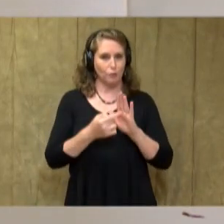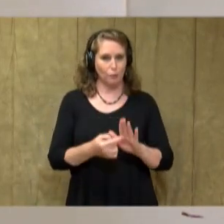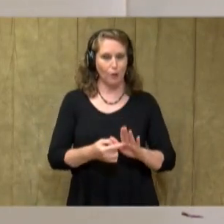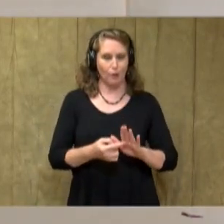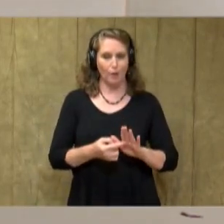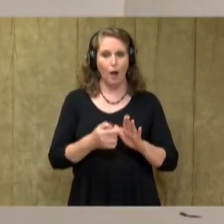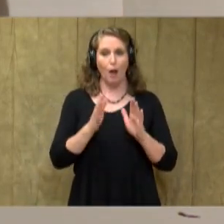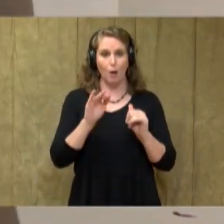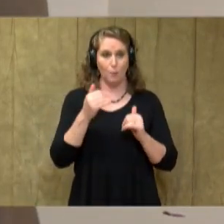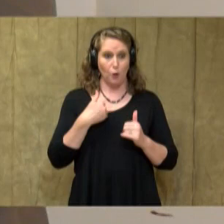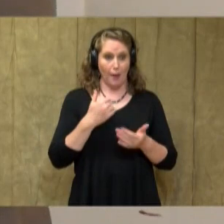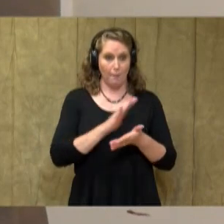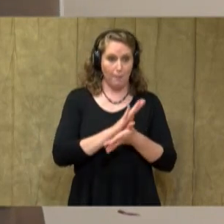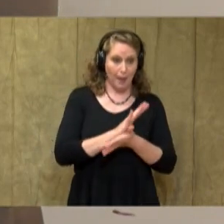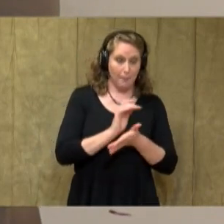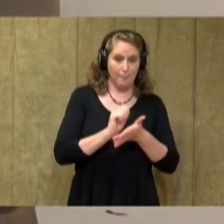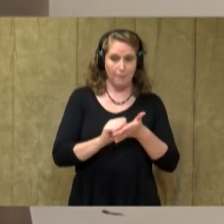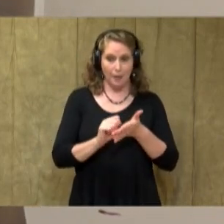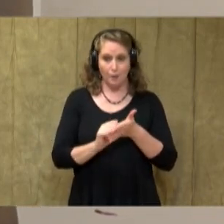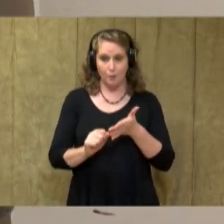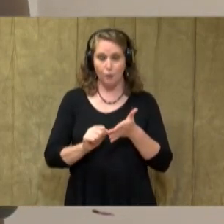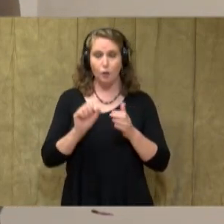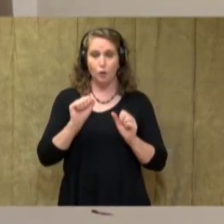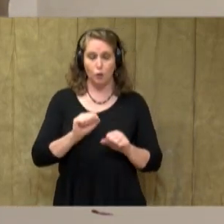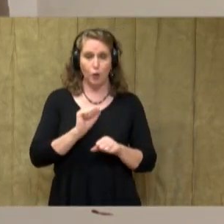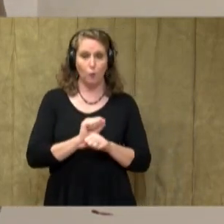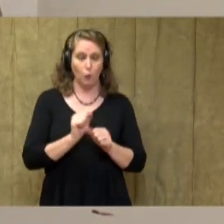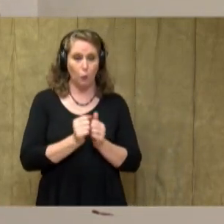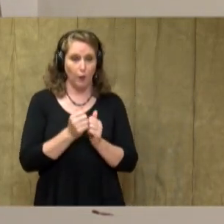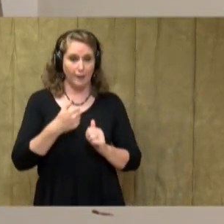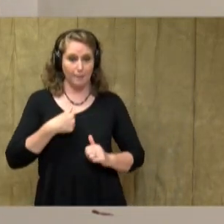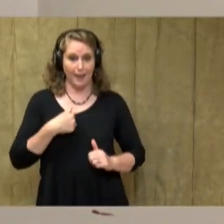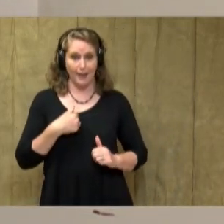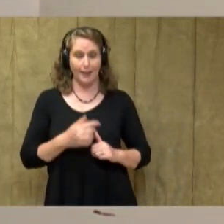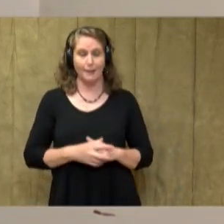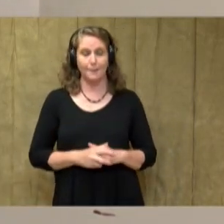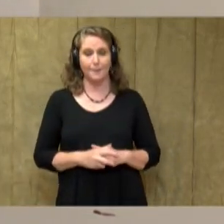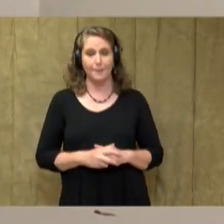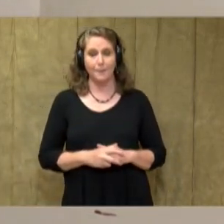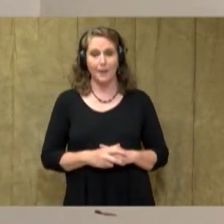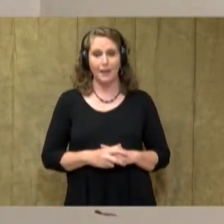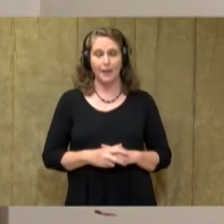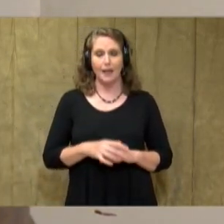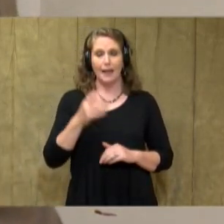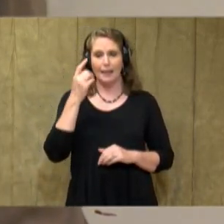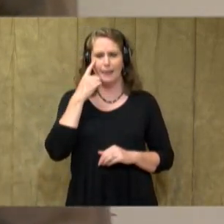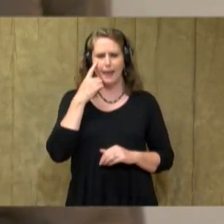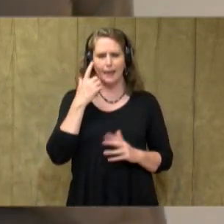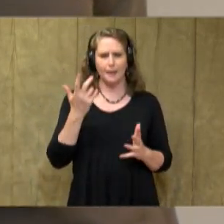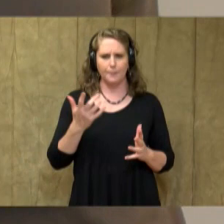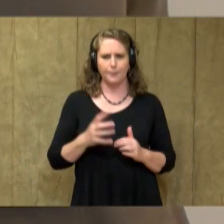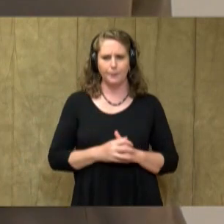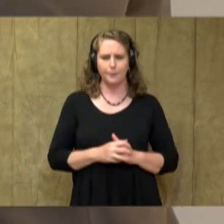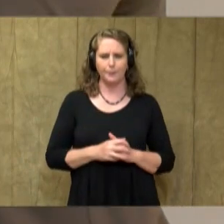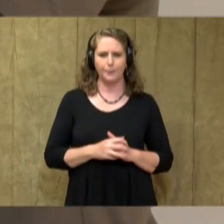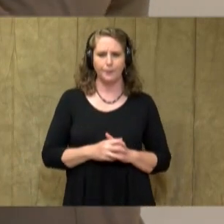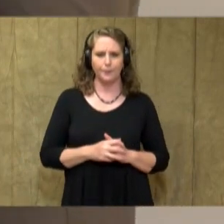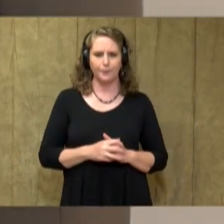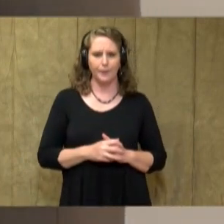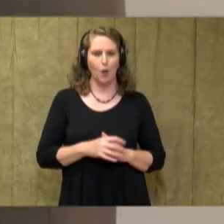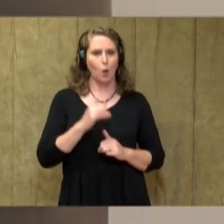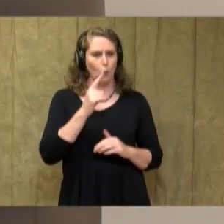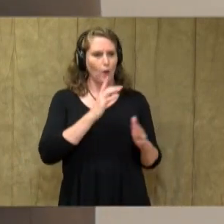I hope you have a piece of paper and a pencil so you can work some of these problems out with us. But let's think for a second. One of